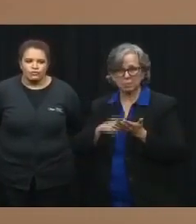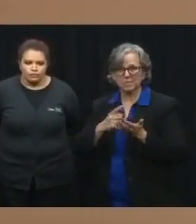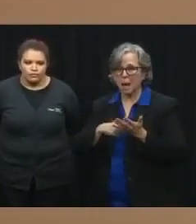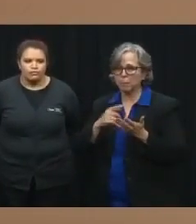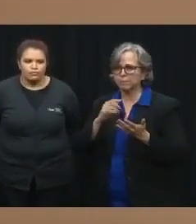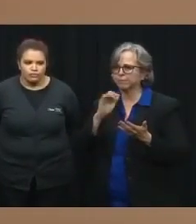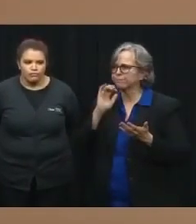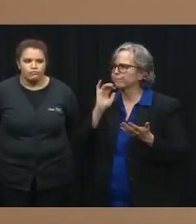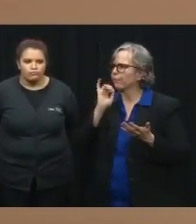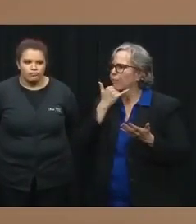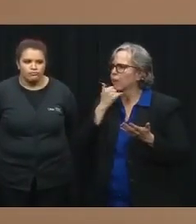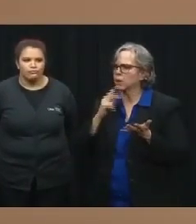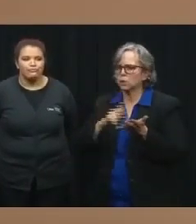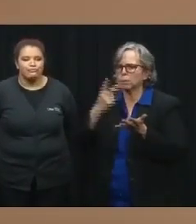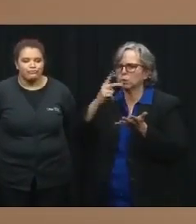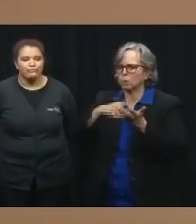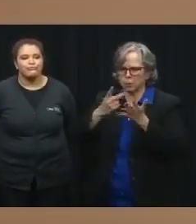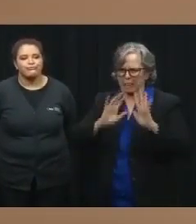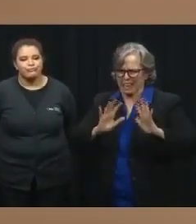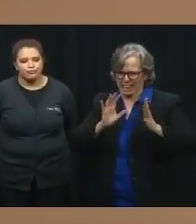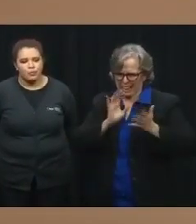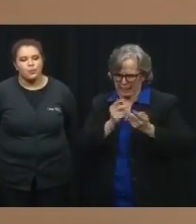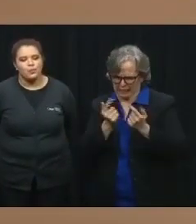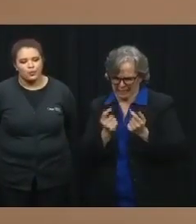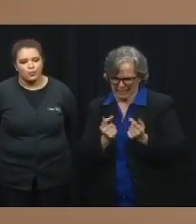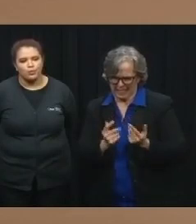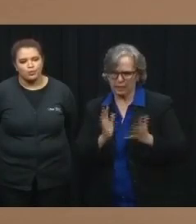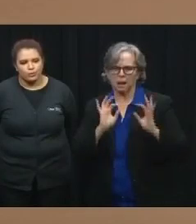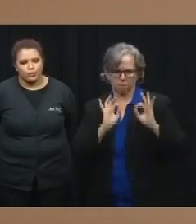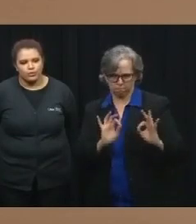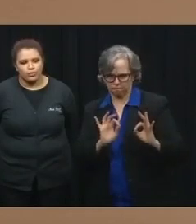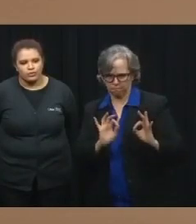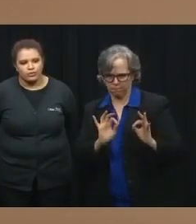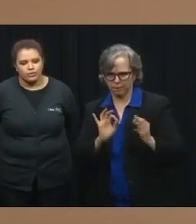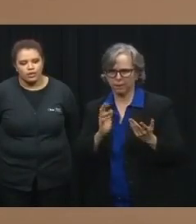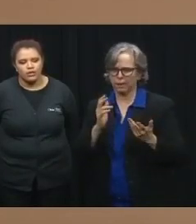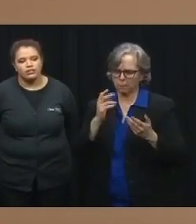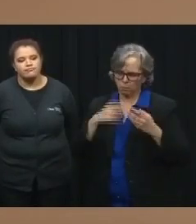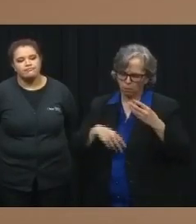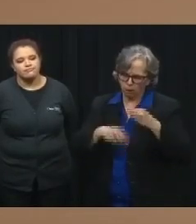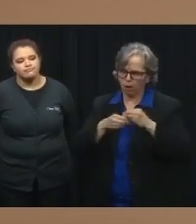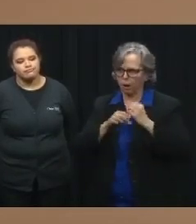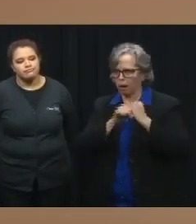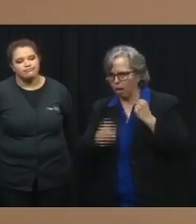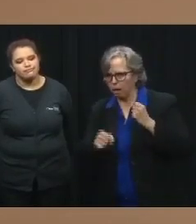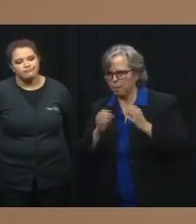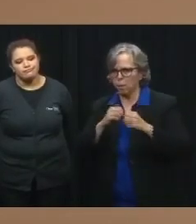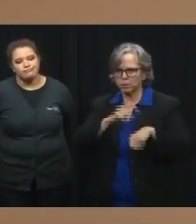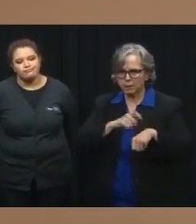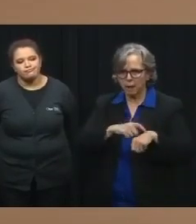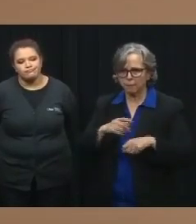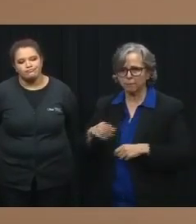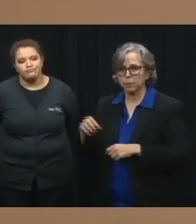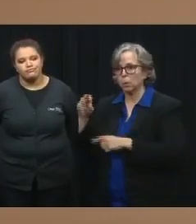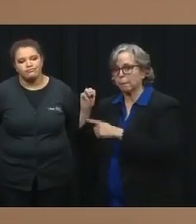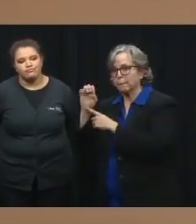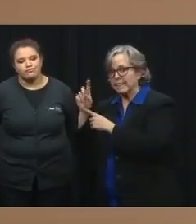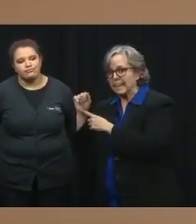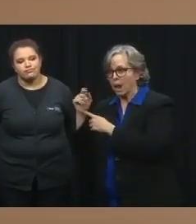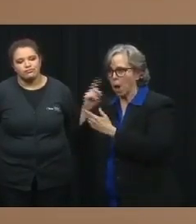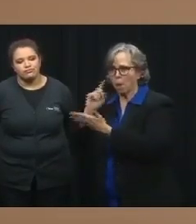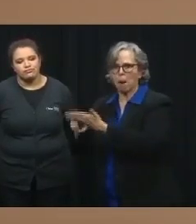flow of information a little slower than what the media is actually able to get out on the front lines.